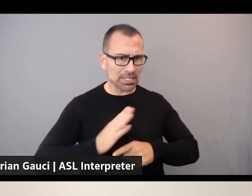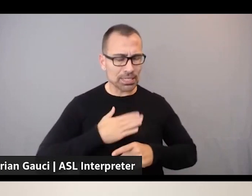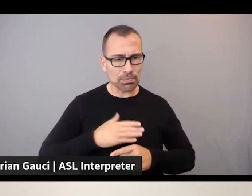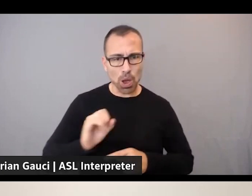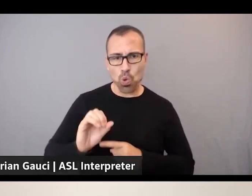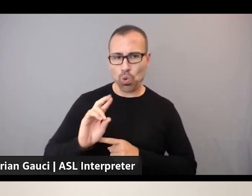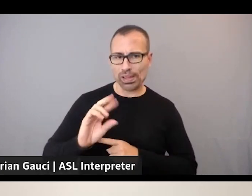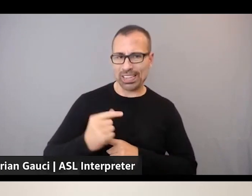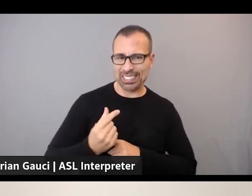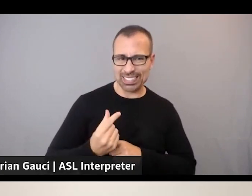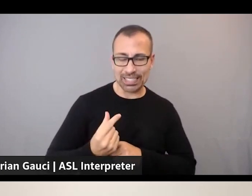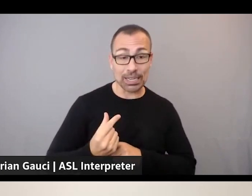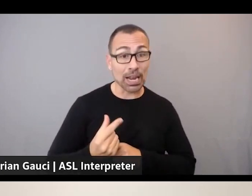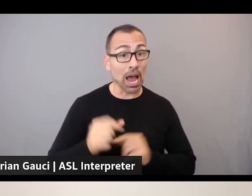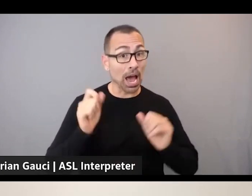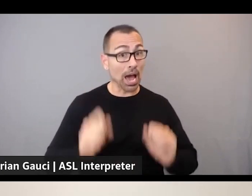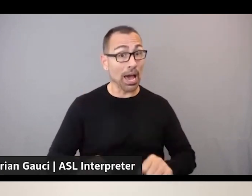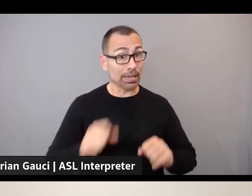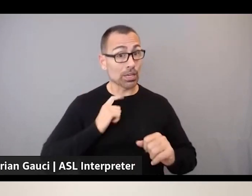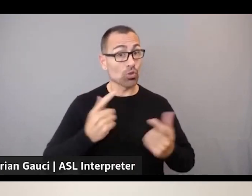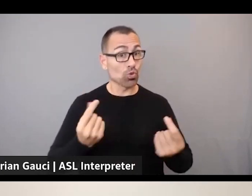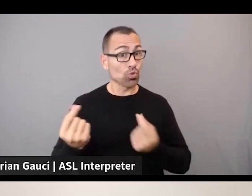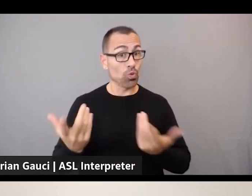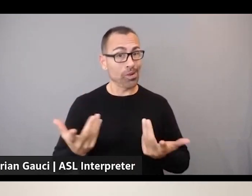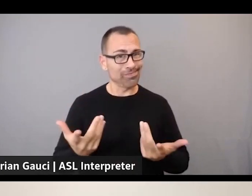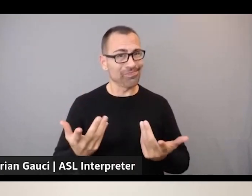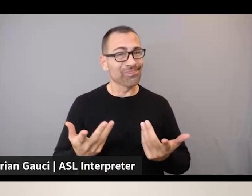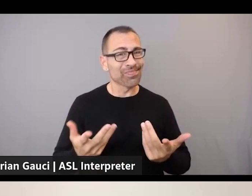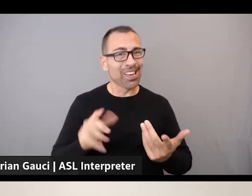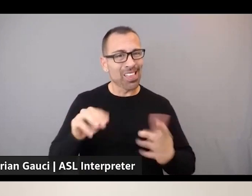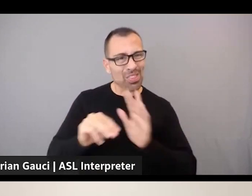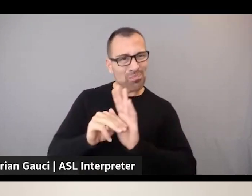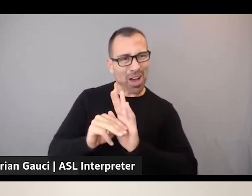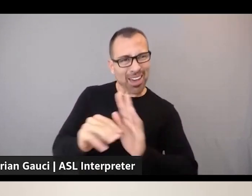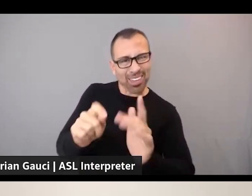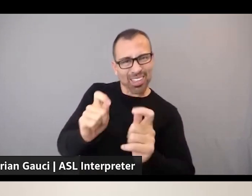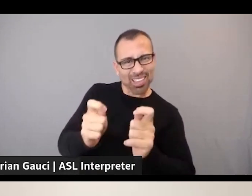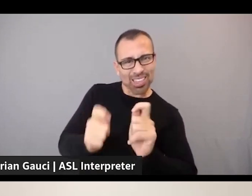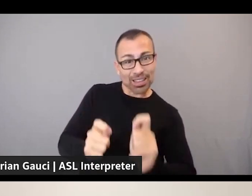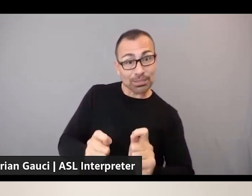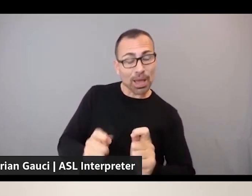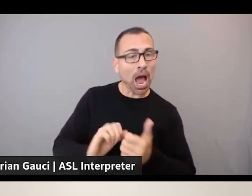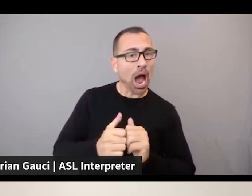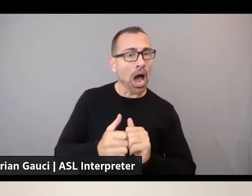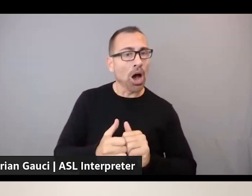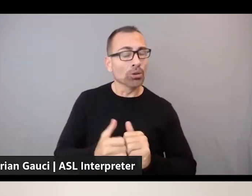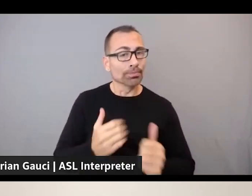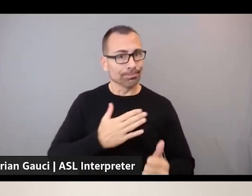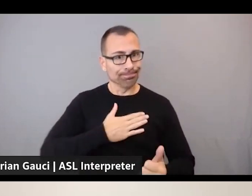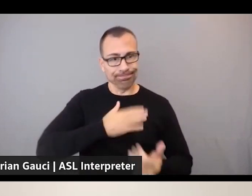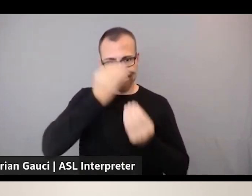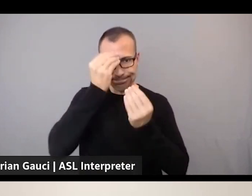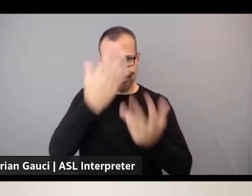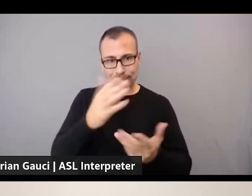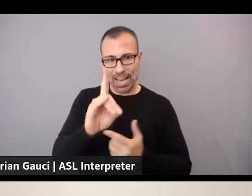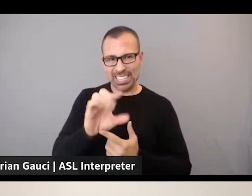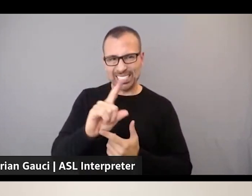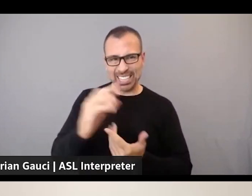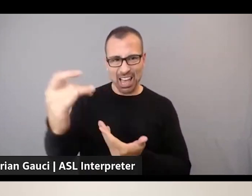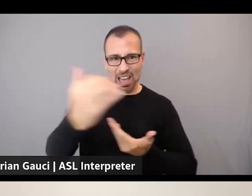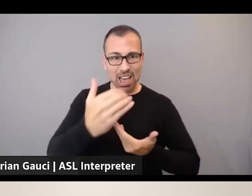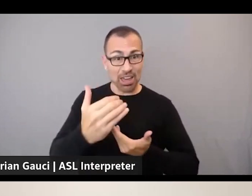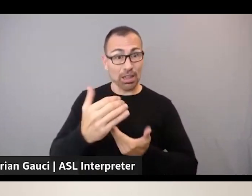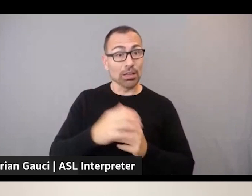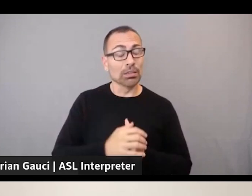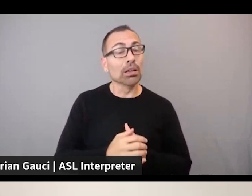organization, you can help customize those models. And so you do that with your data in a couple different ways. And once you do that, the answers you